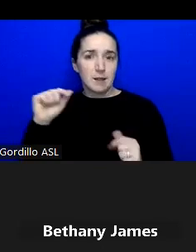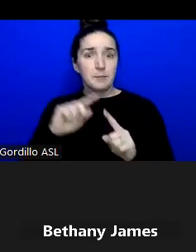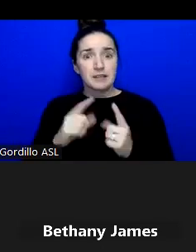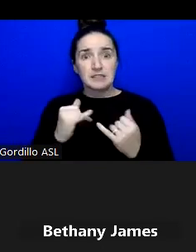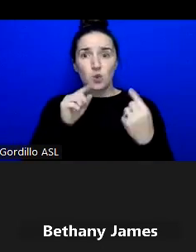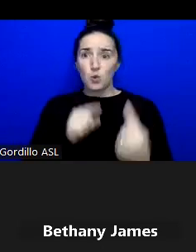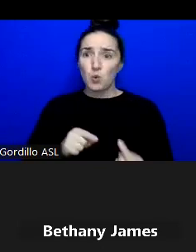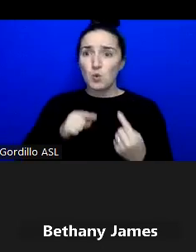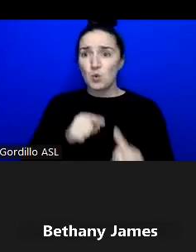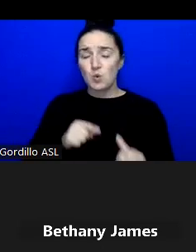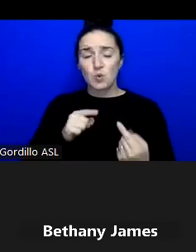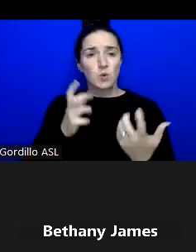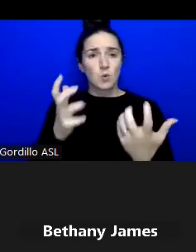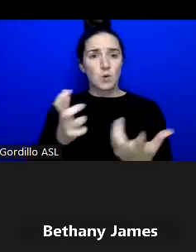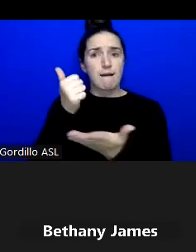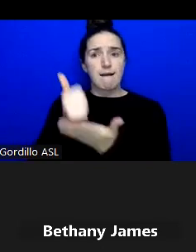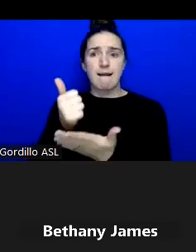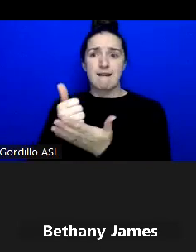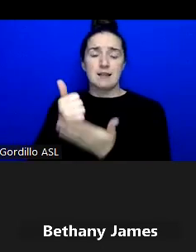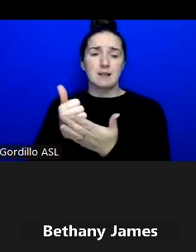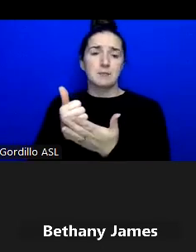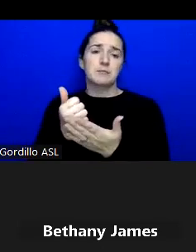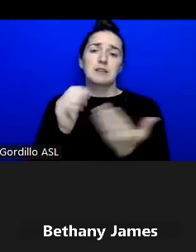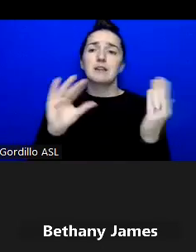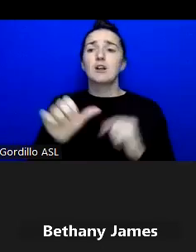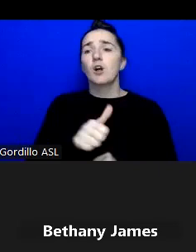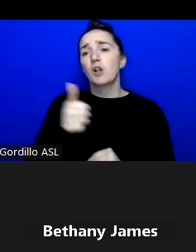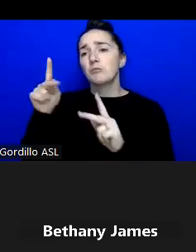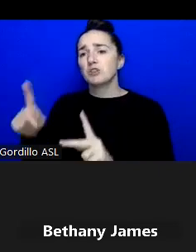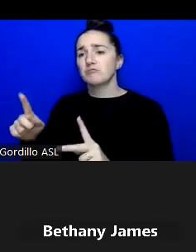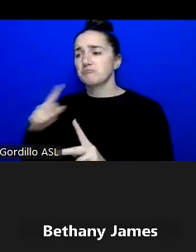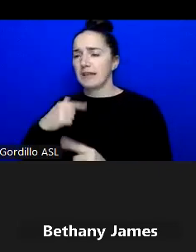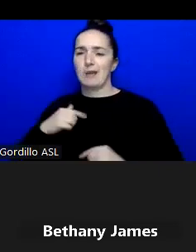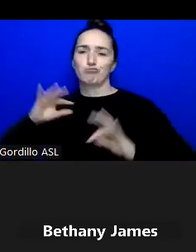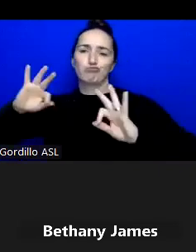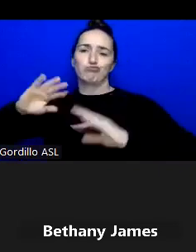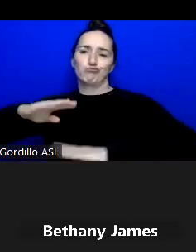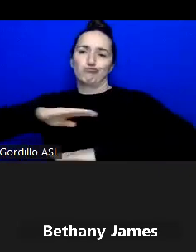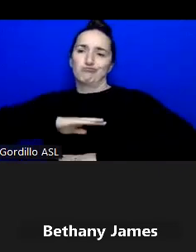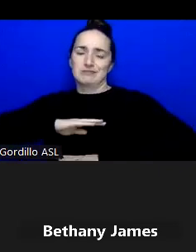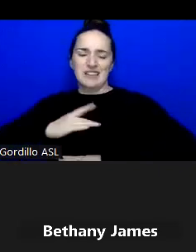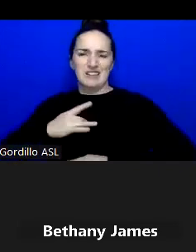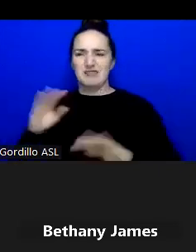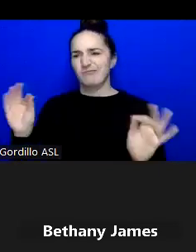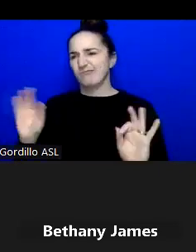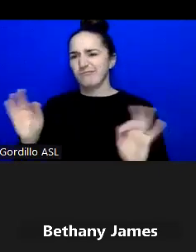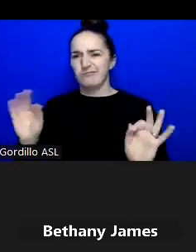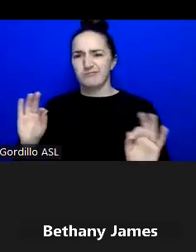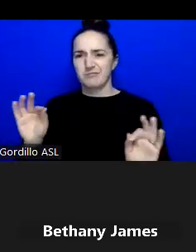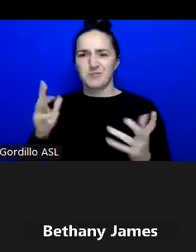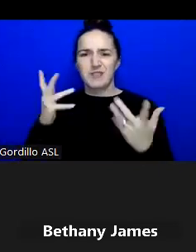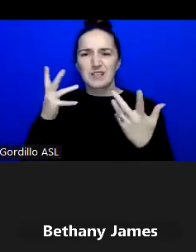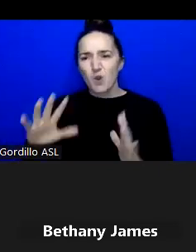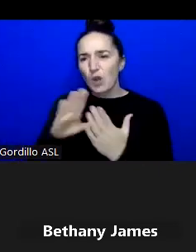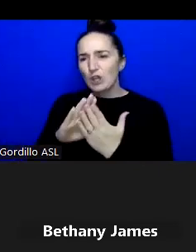are ready to seek help. And I might have somebody else that says, no, I'm good. I really don't feel like this is a big deal. I have learned techniques